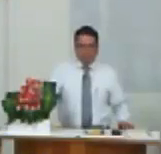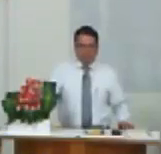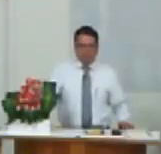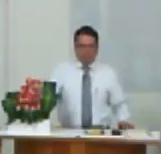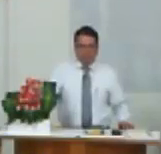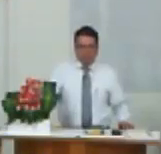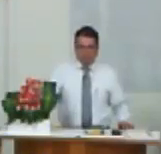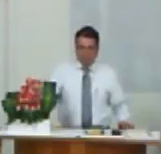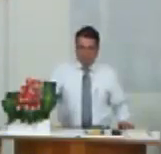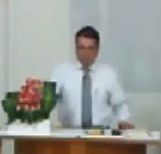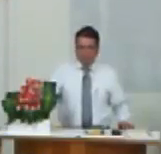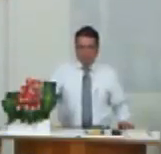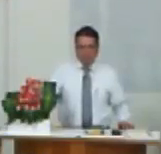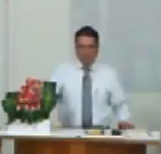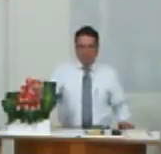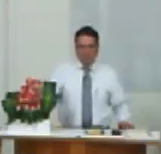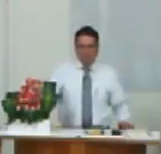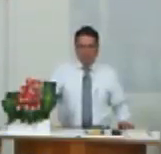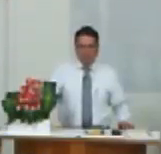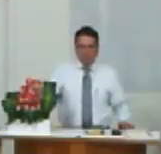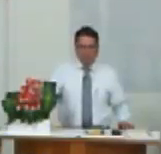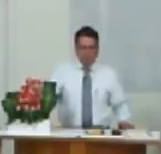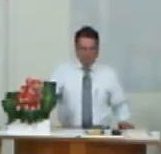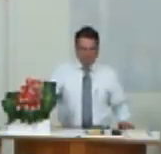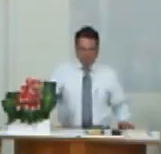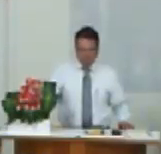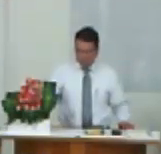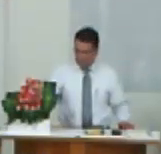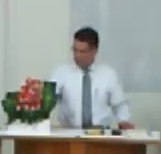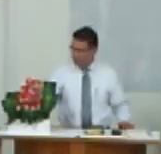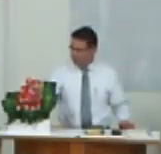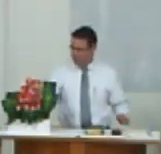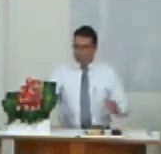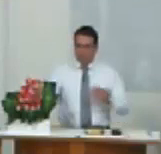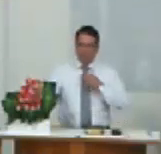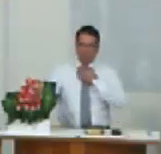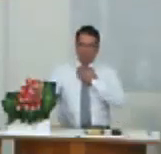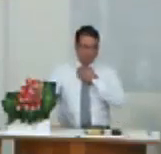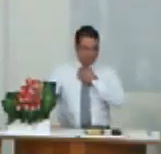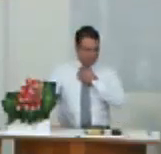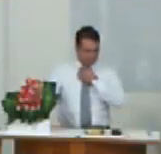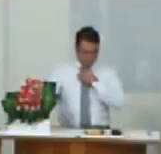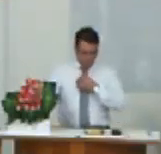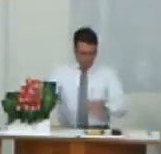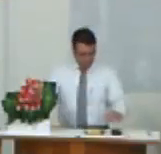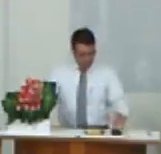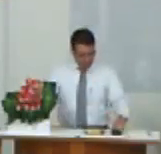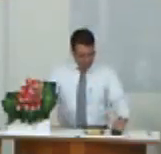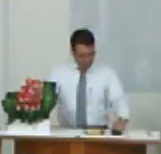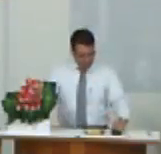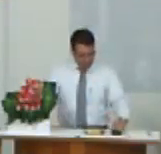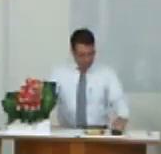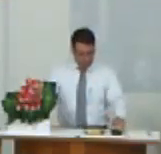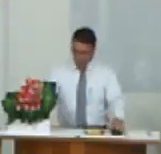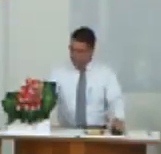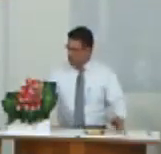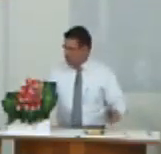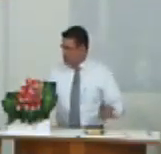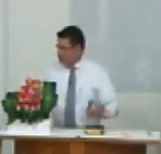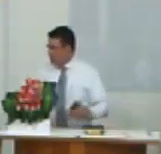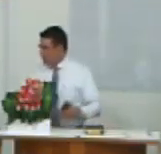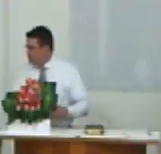Lord, we praise Him. Glorify because You have revealed Yourself to us every